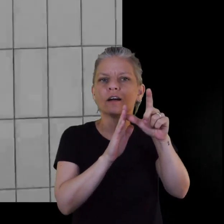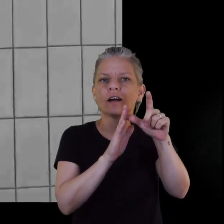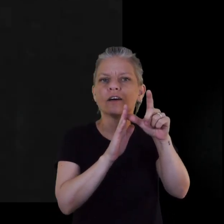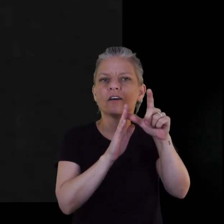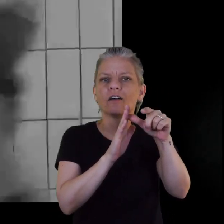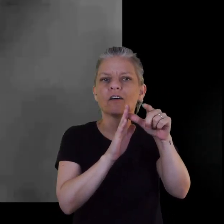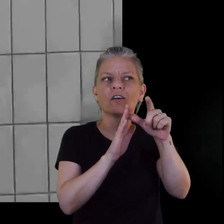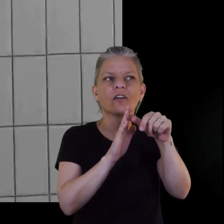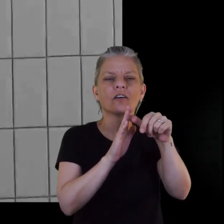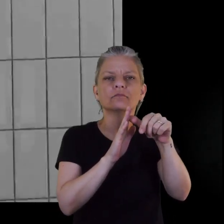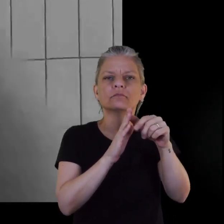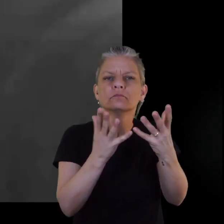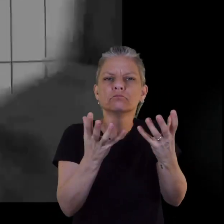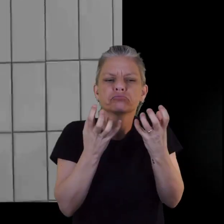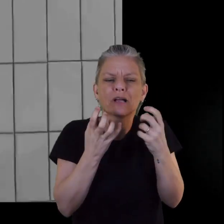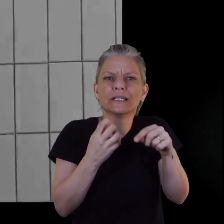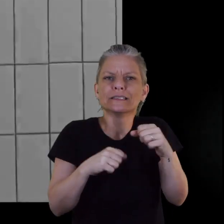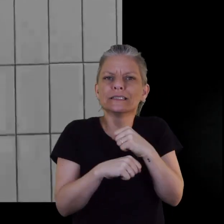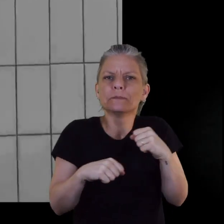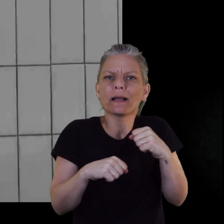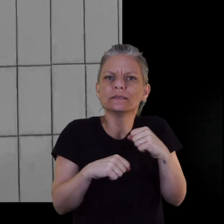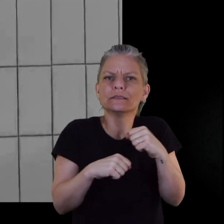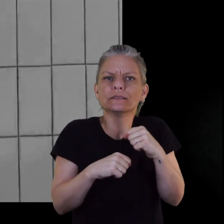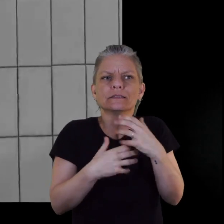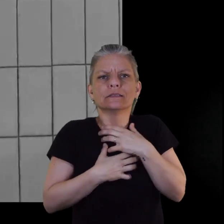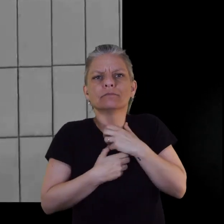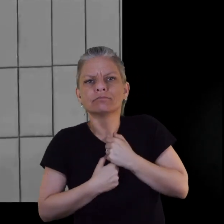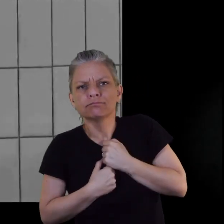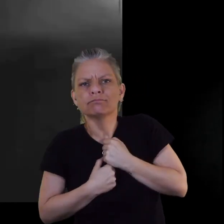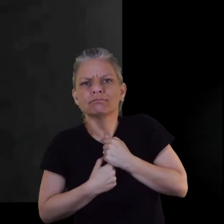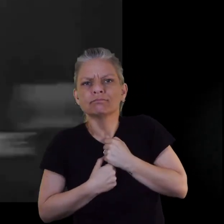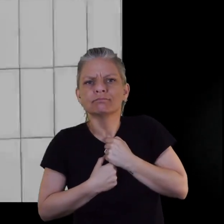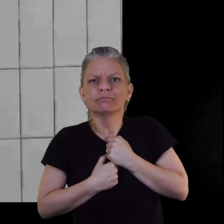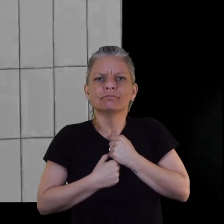being held, to walk that crossroad back from hell.